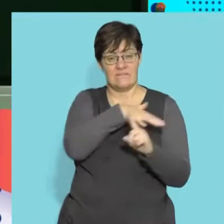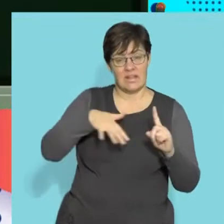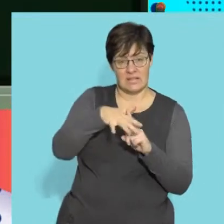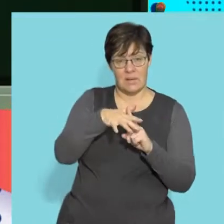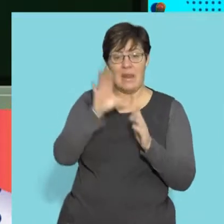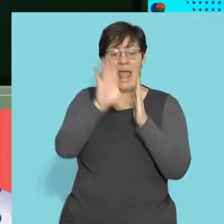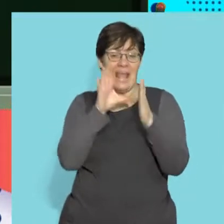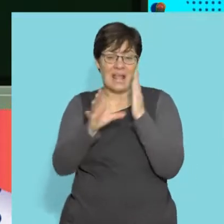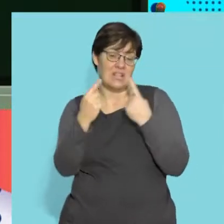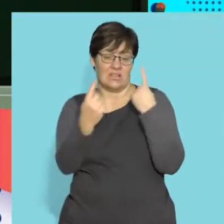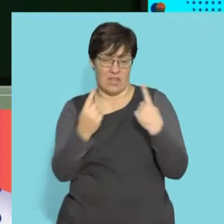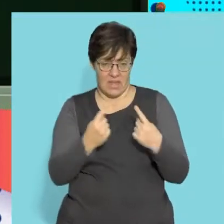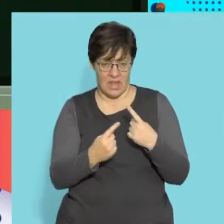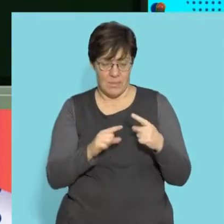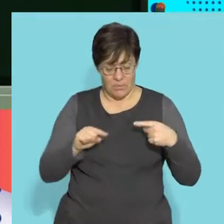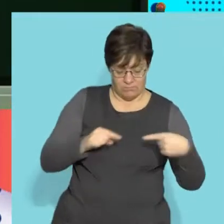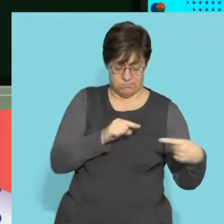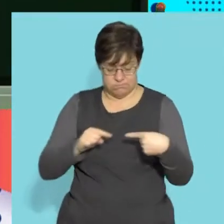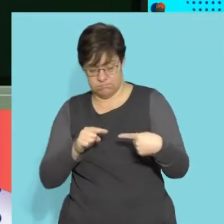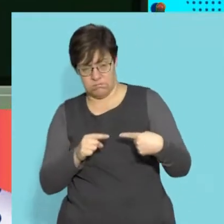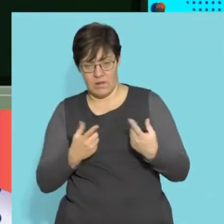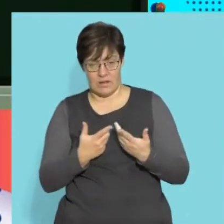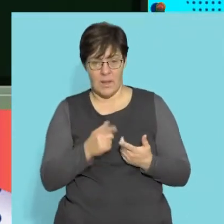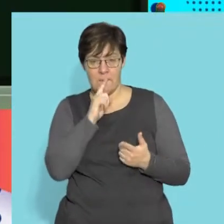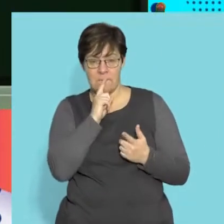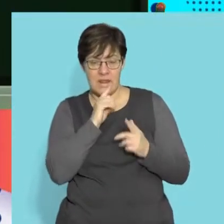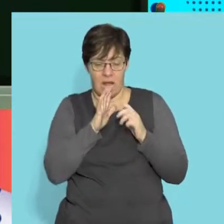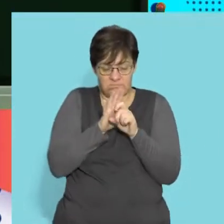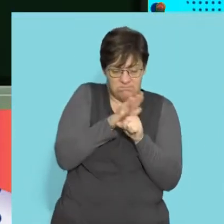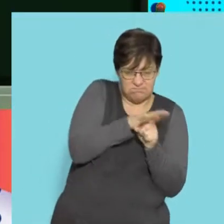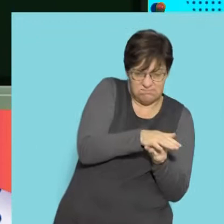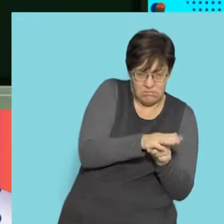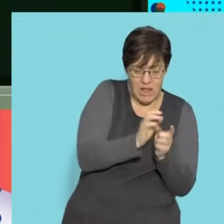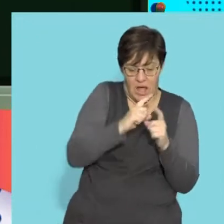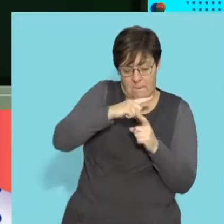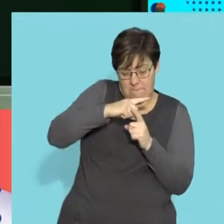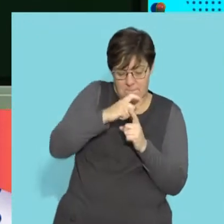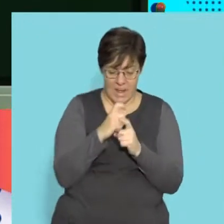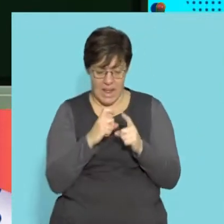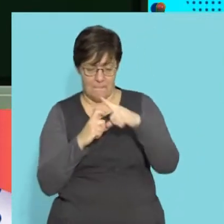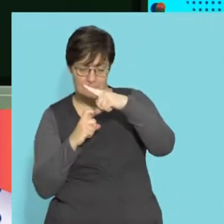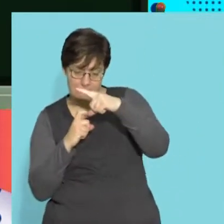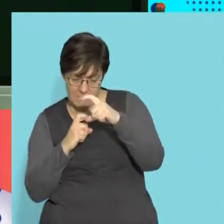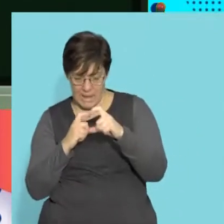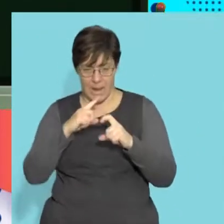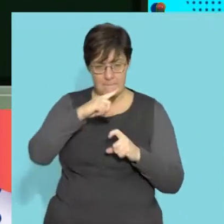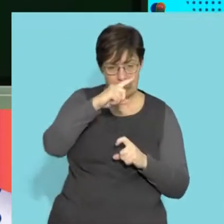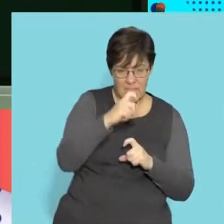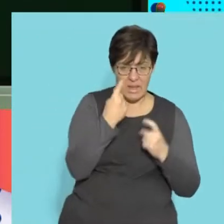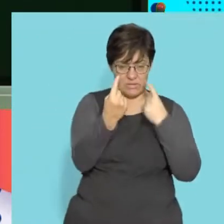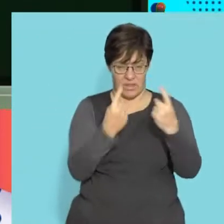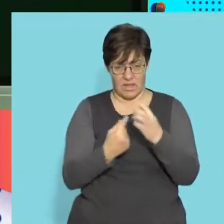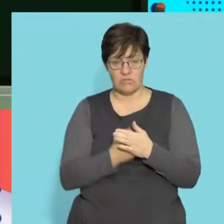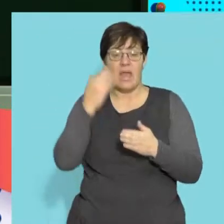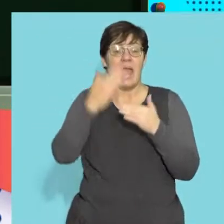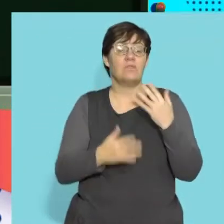the magnetic fields sort of cancelling each other out, working against each other. They've actually bent each other. And so the